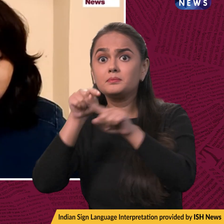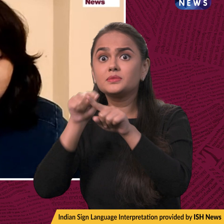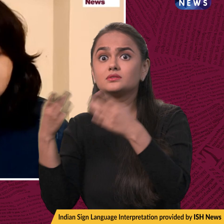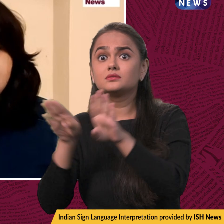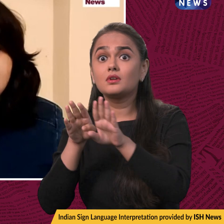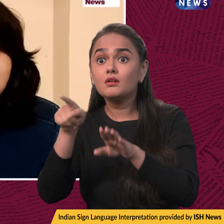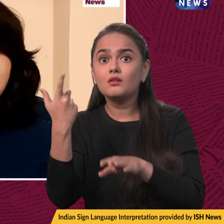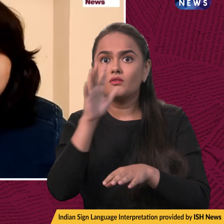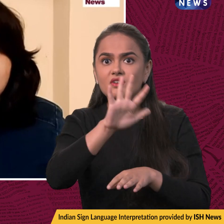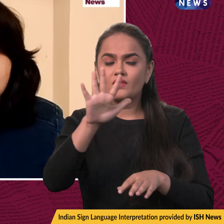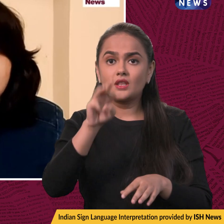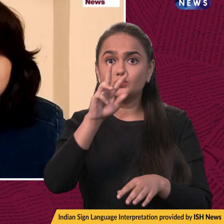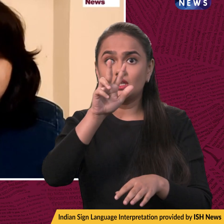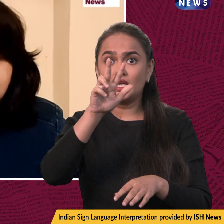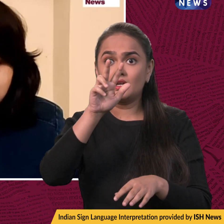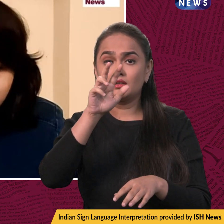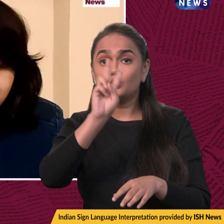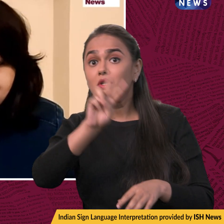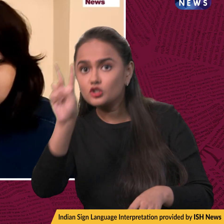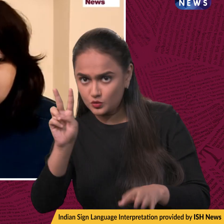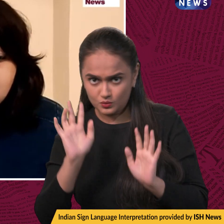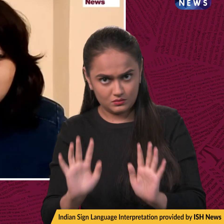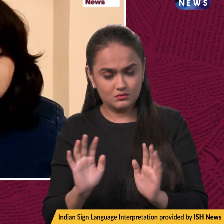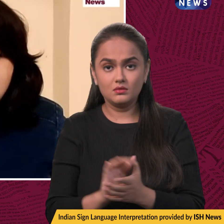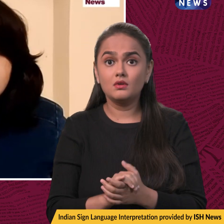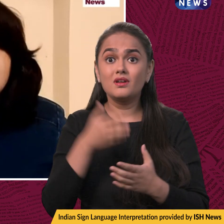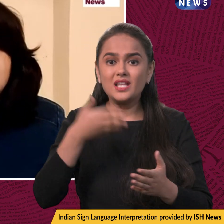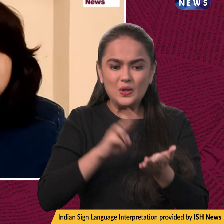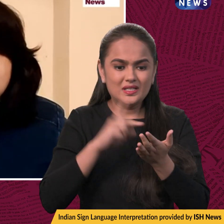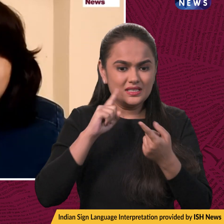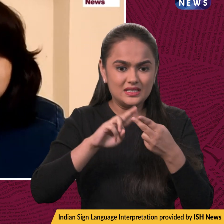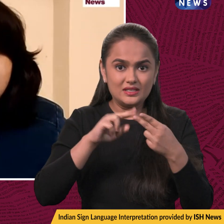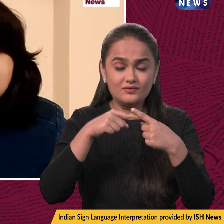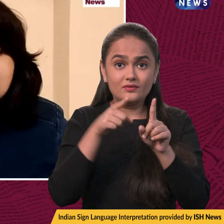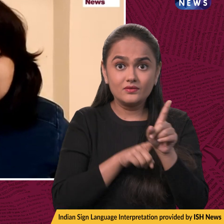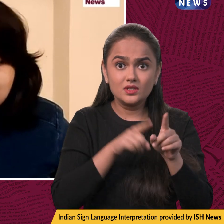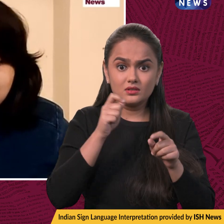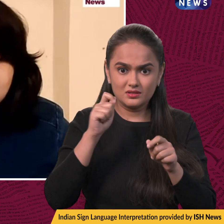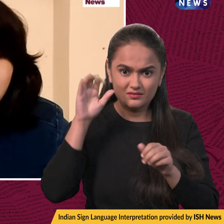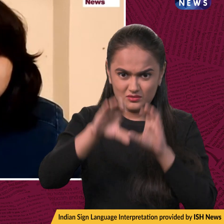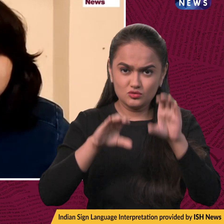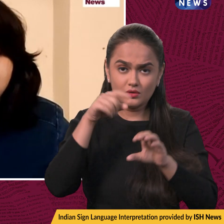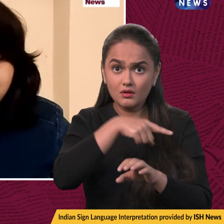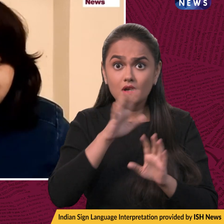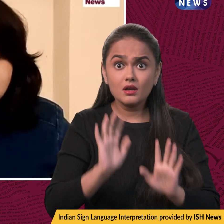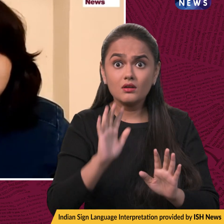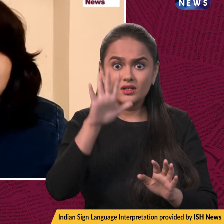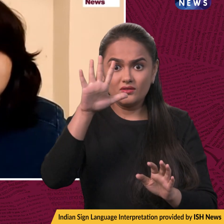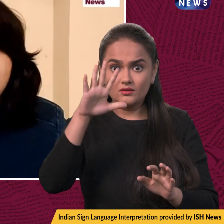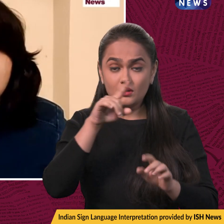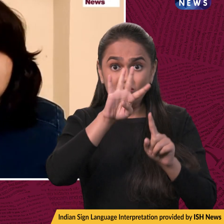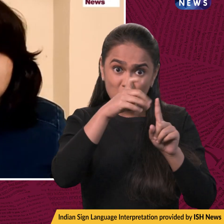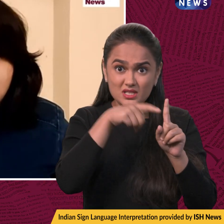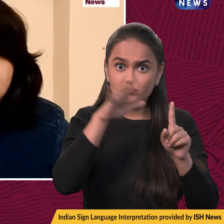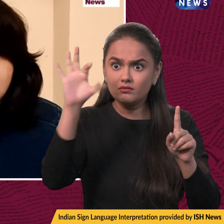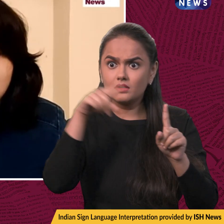2.09% to close at 55,822. Now, among Nifty stocks, 47 out of the 50 stocks